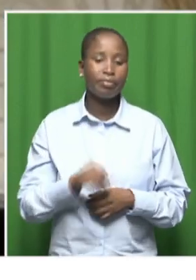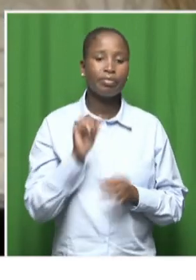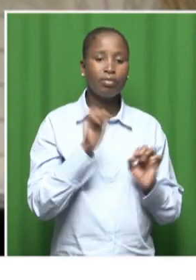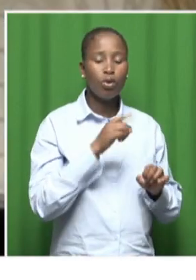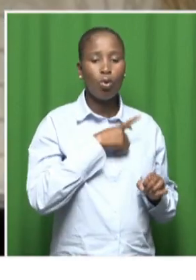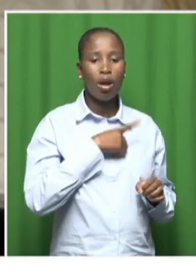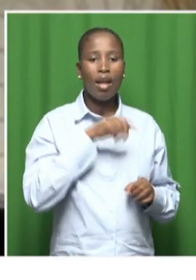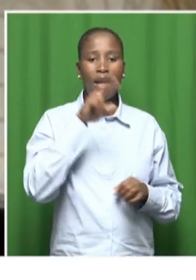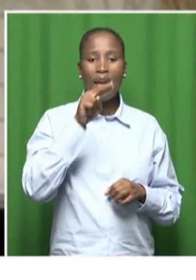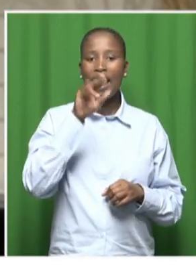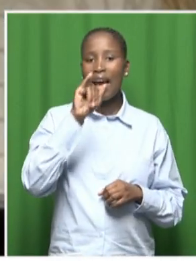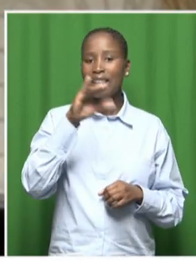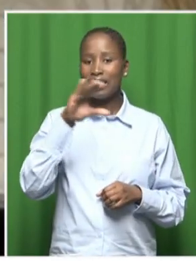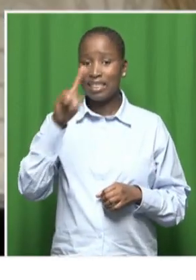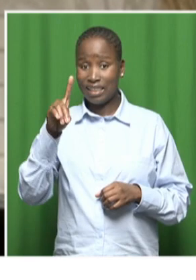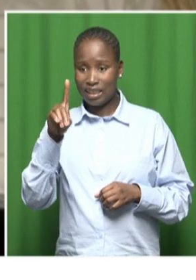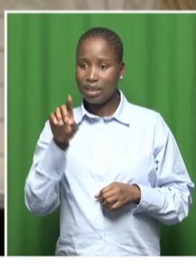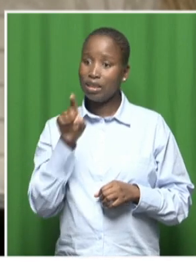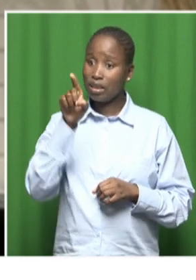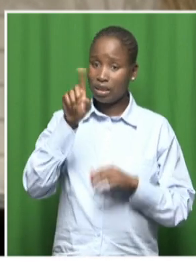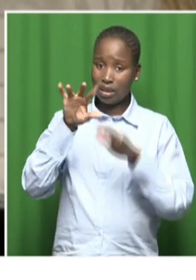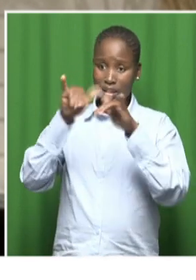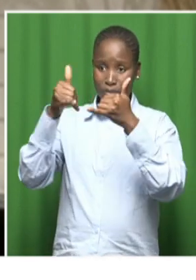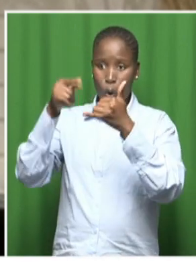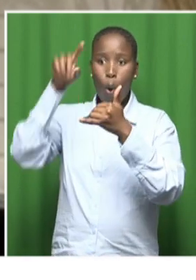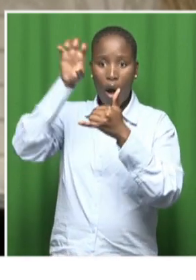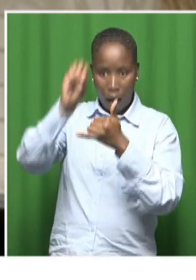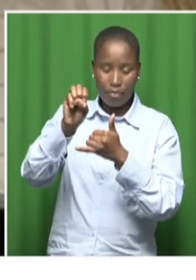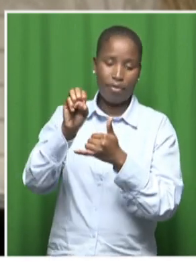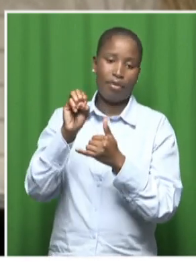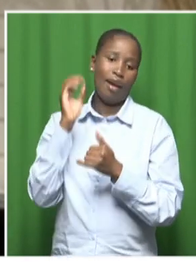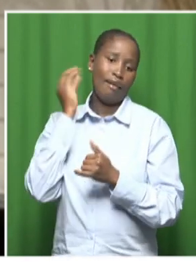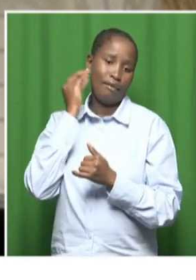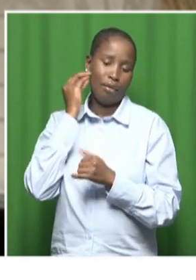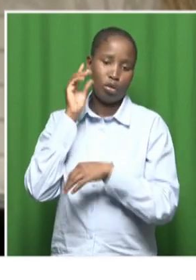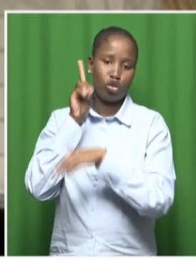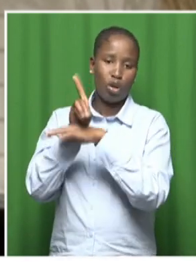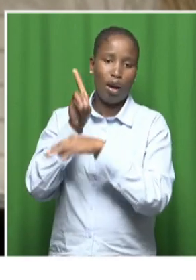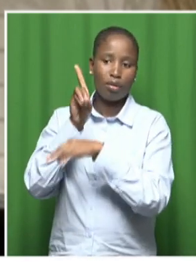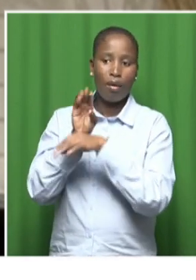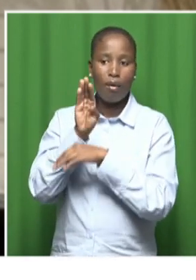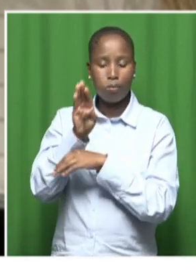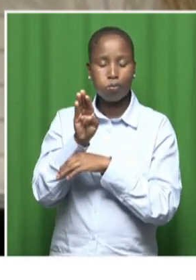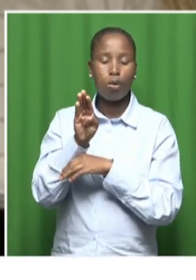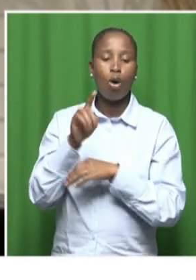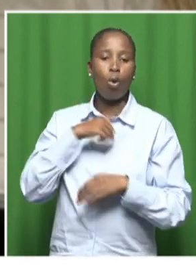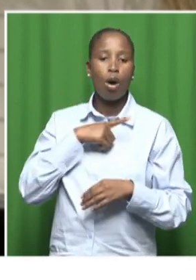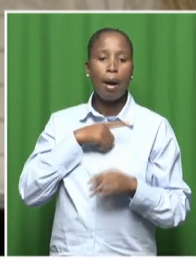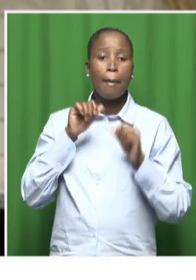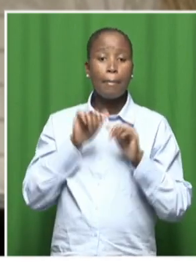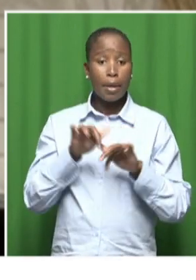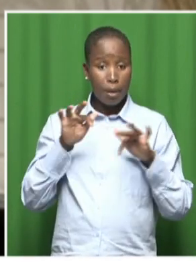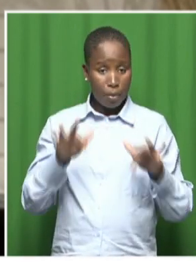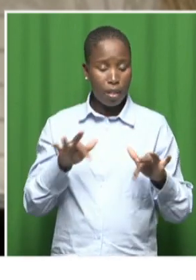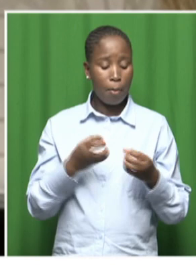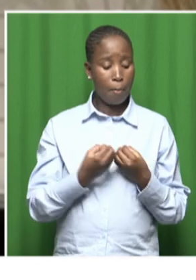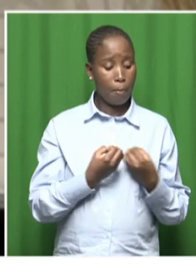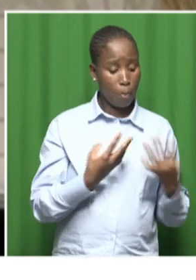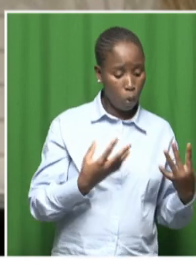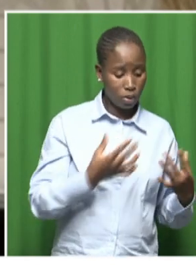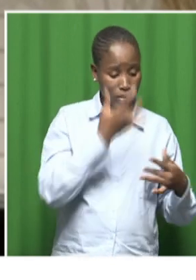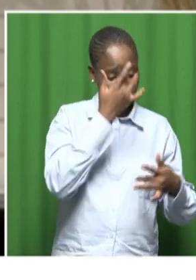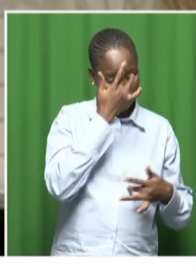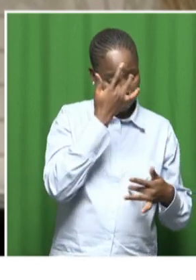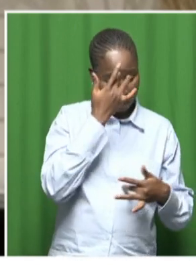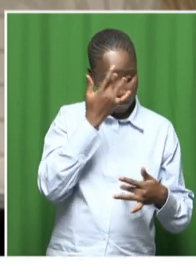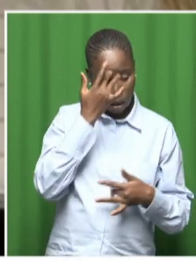does have that data. And what's interesting, actually, is we're seeing a large number of patients, or large number of cases where we actually